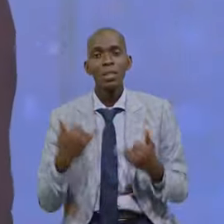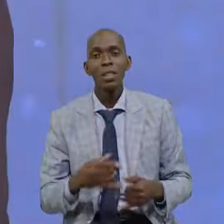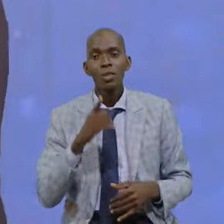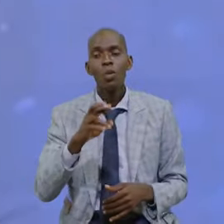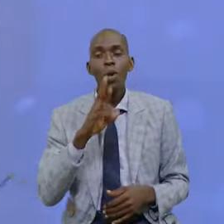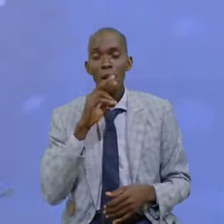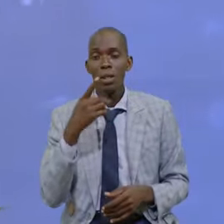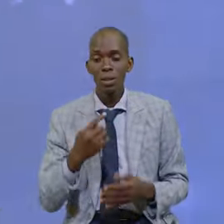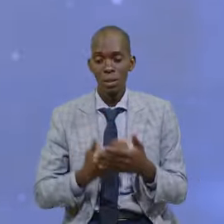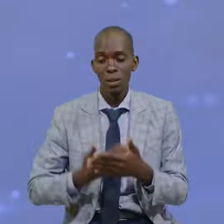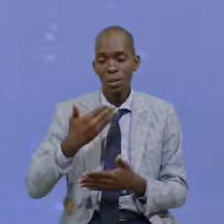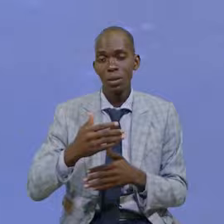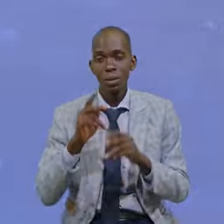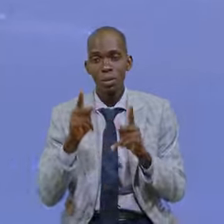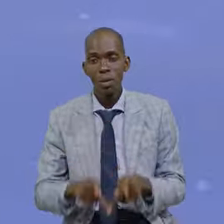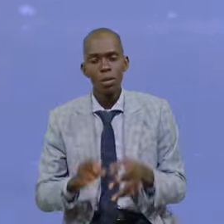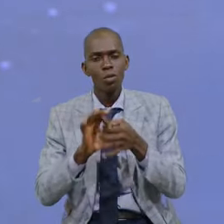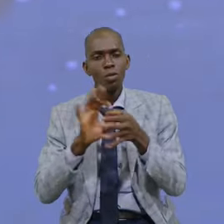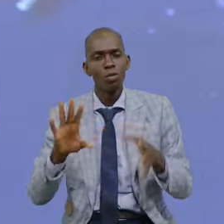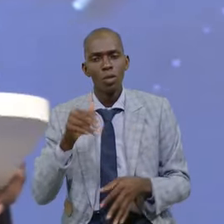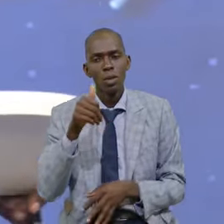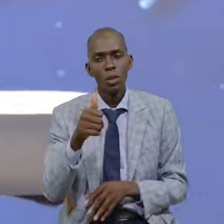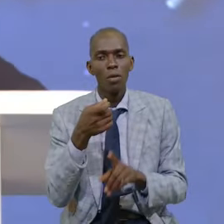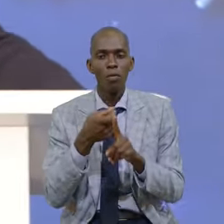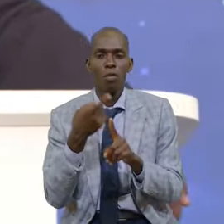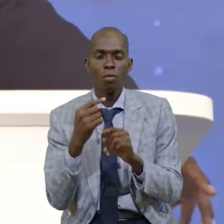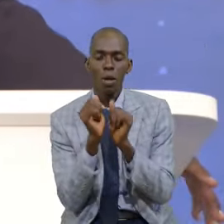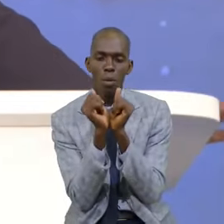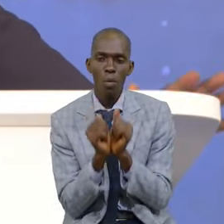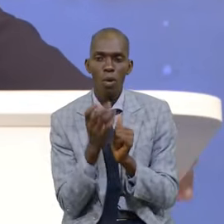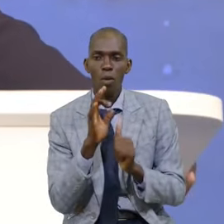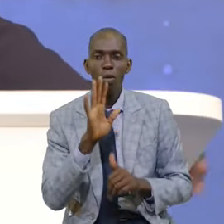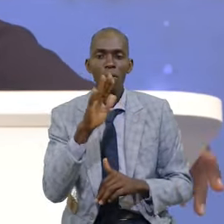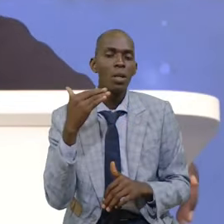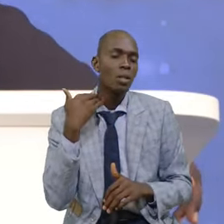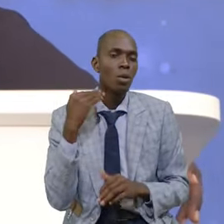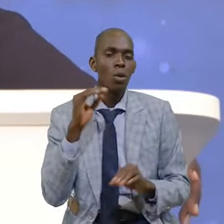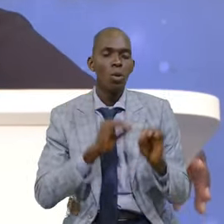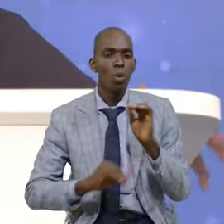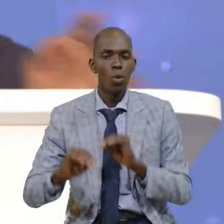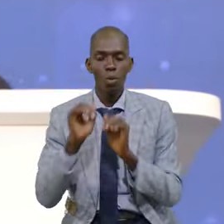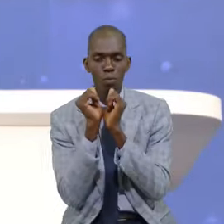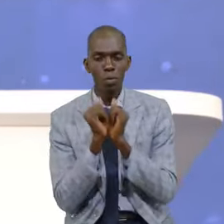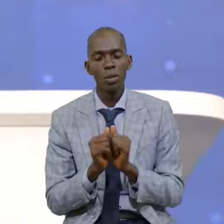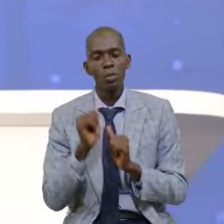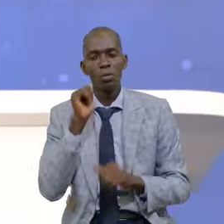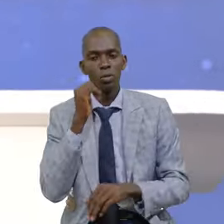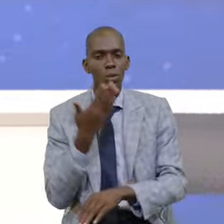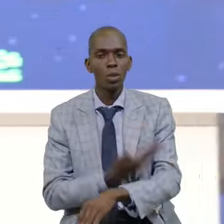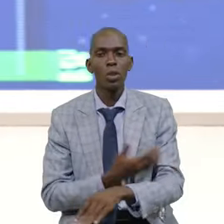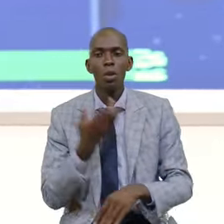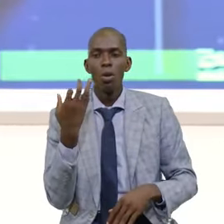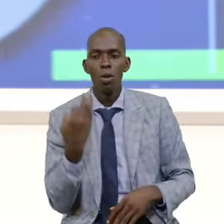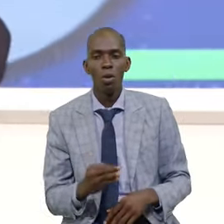loose thyself from the bands of thy neck, O captive daughter of Zion.